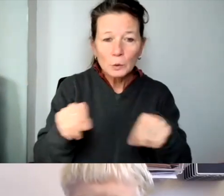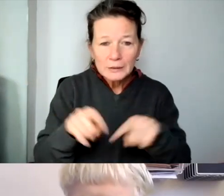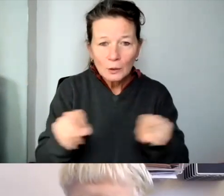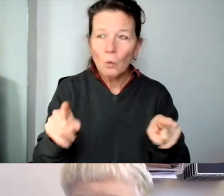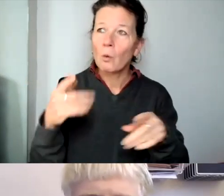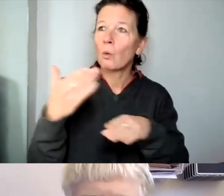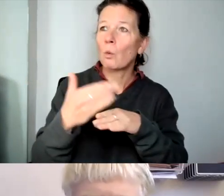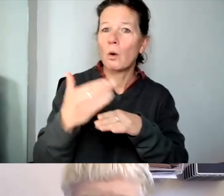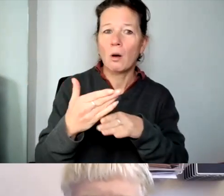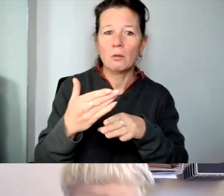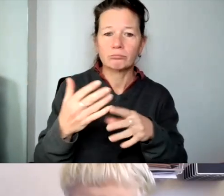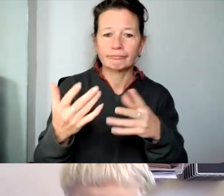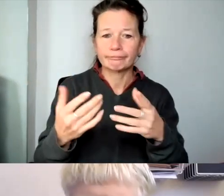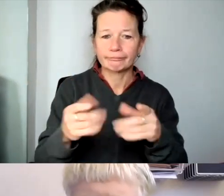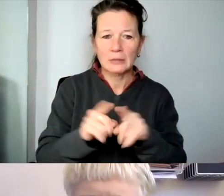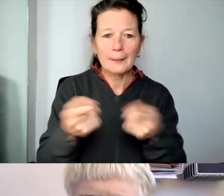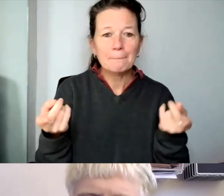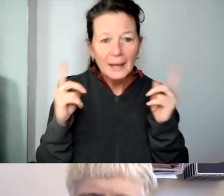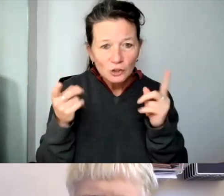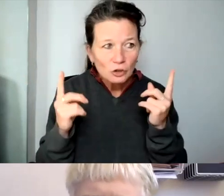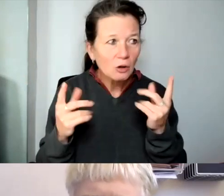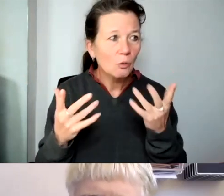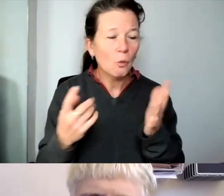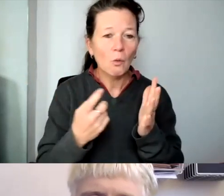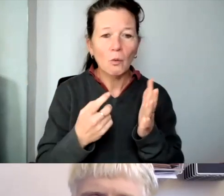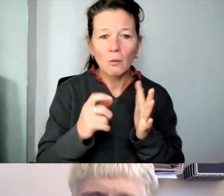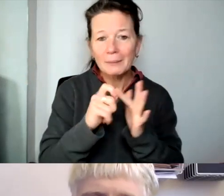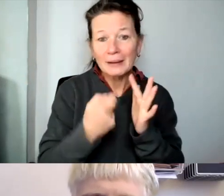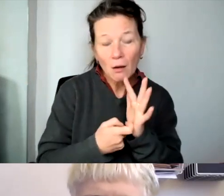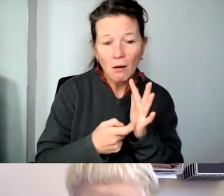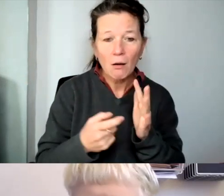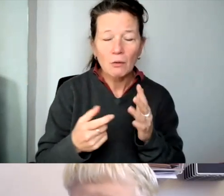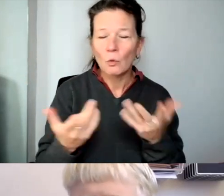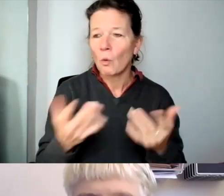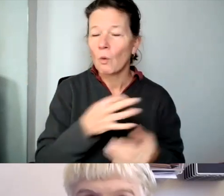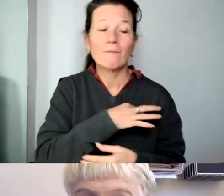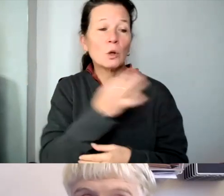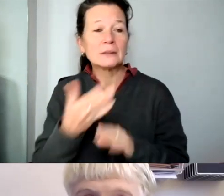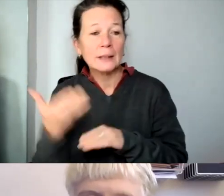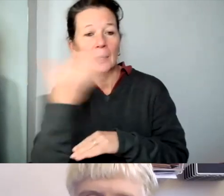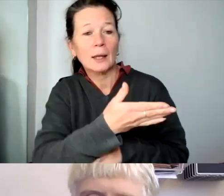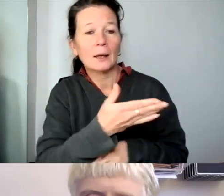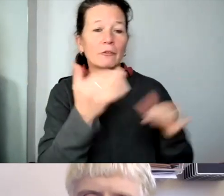as managers or agents, or to volunteer at